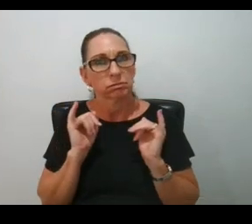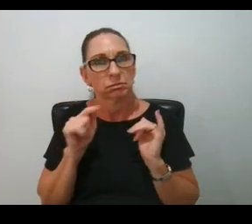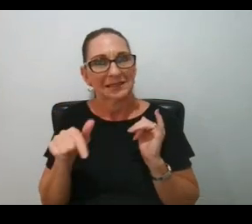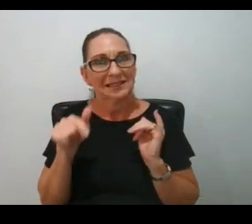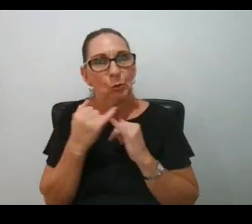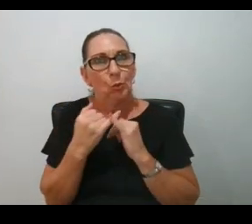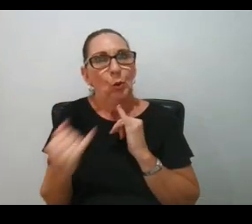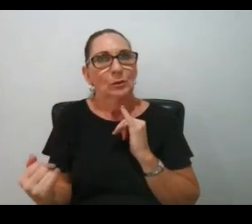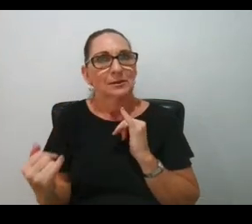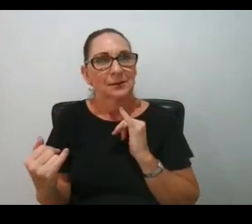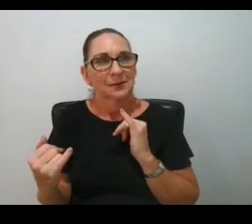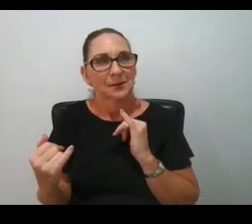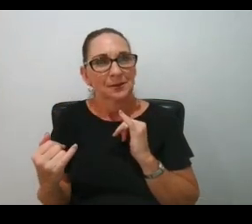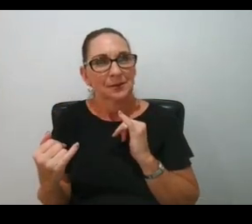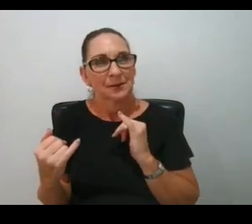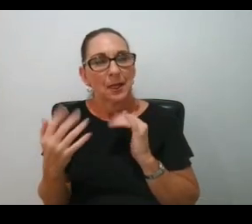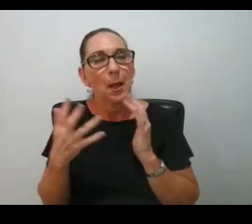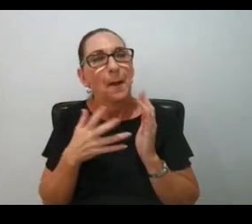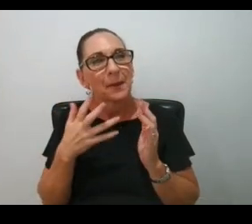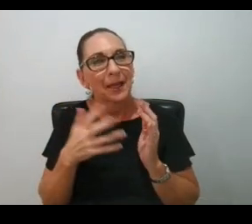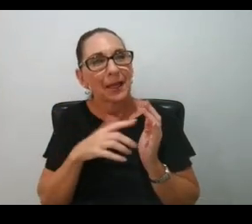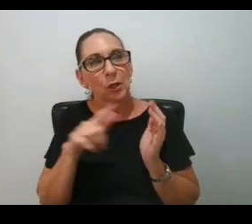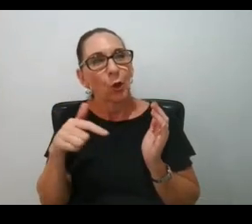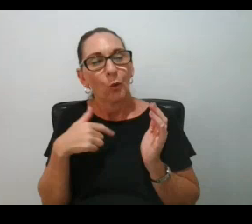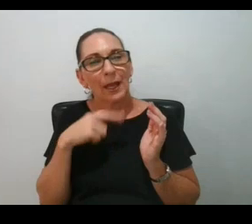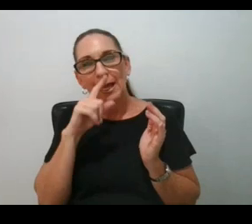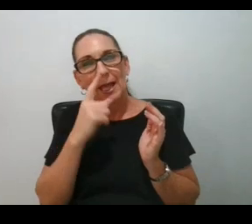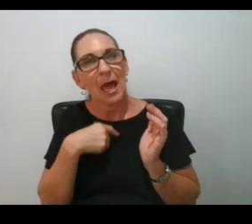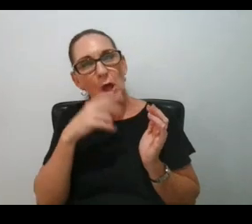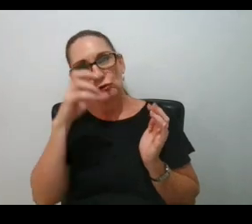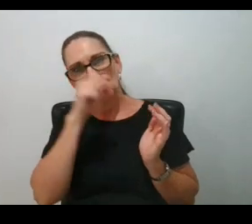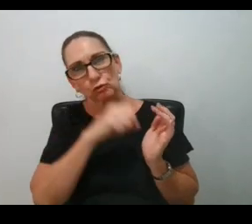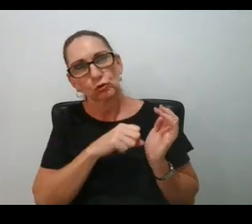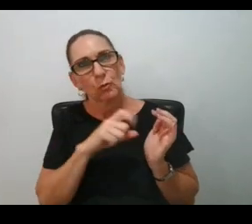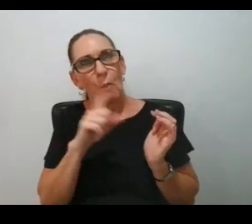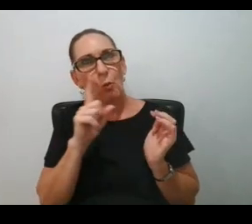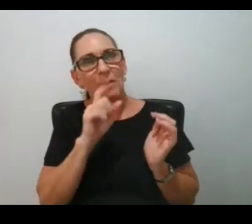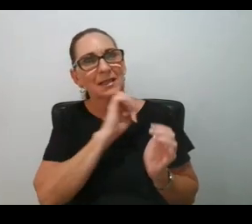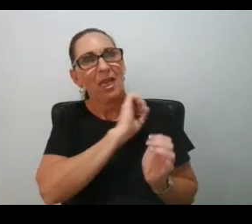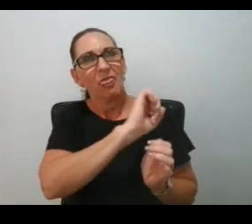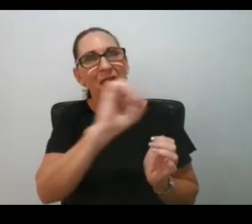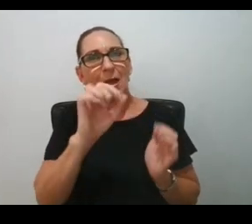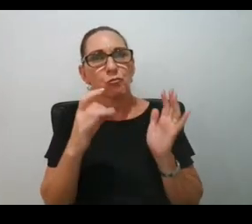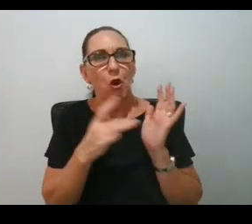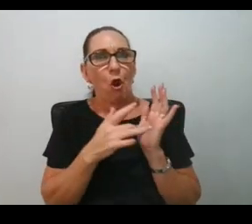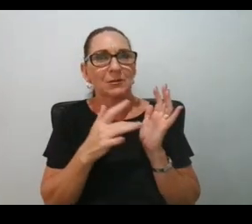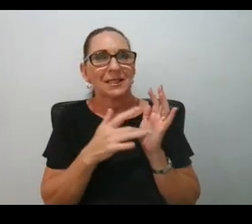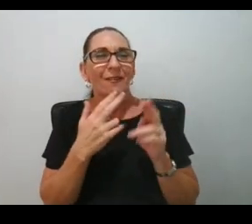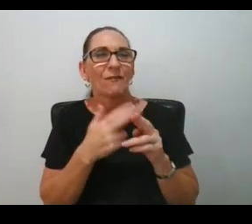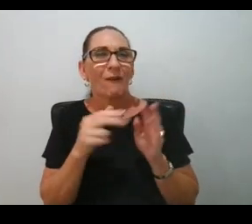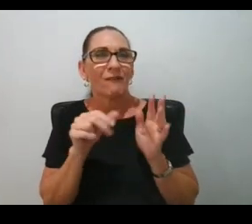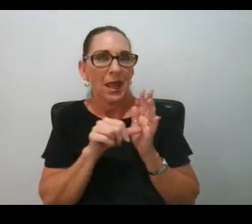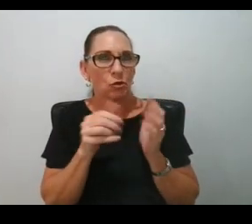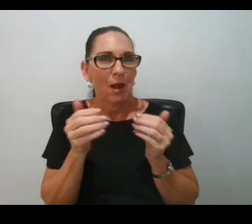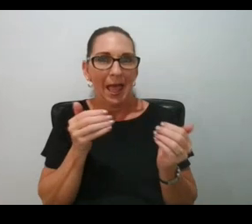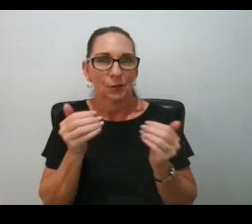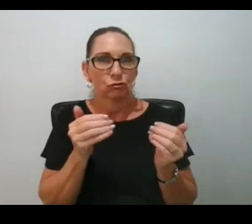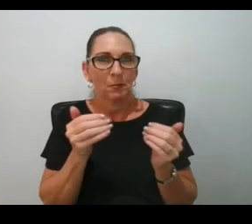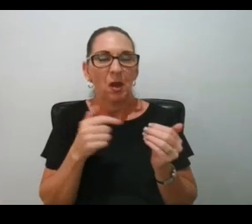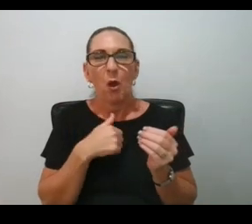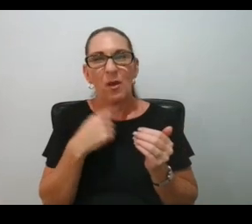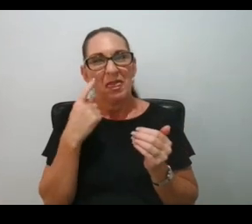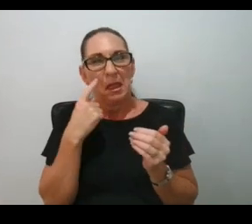to assume what people's priorities are when they're in financial hardship, because what we often assume